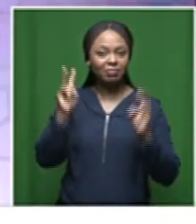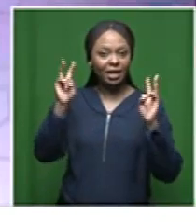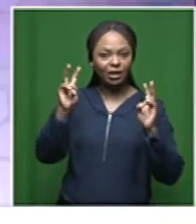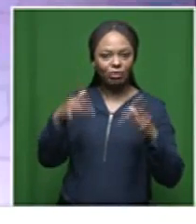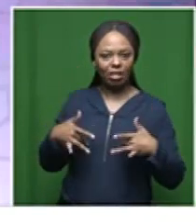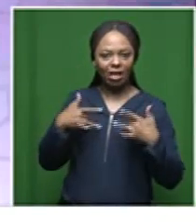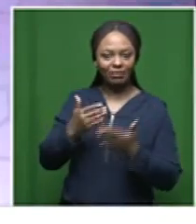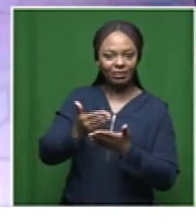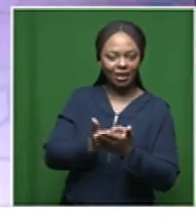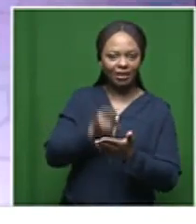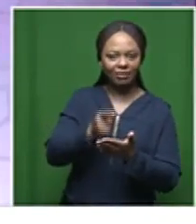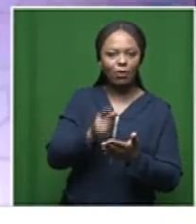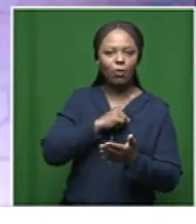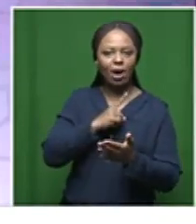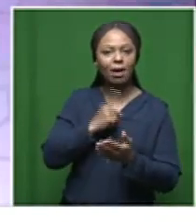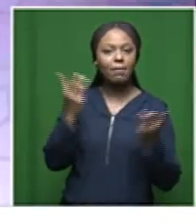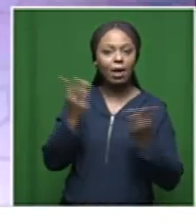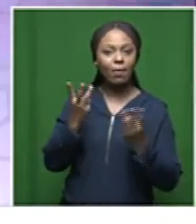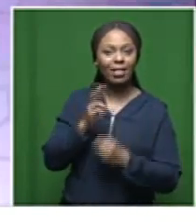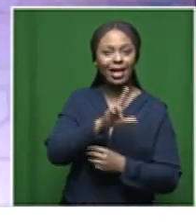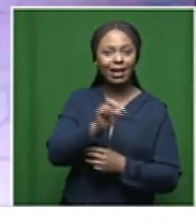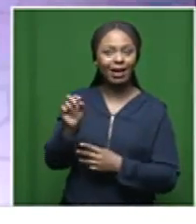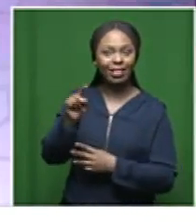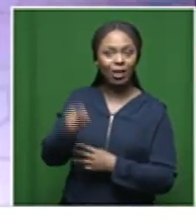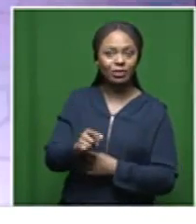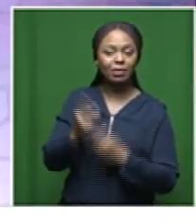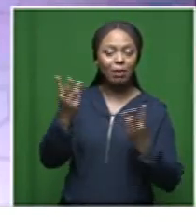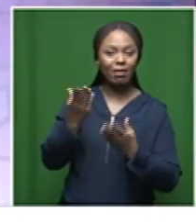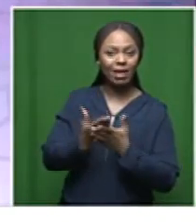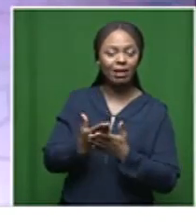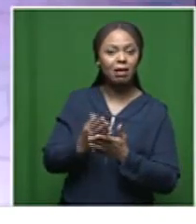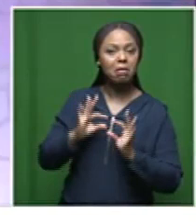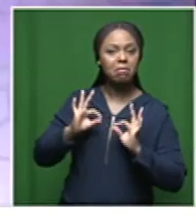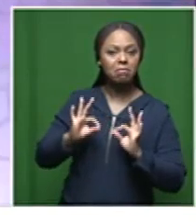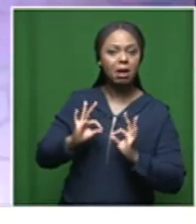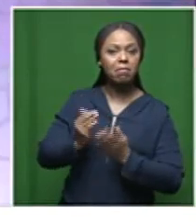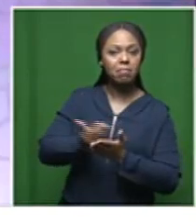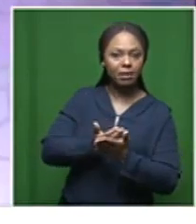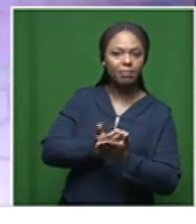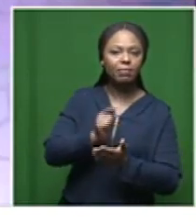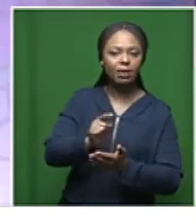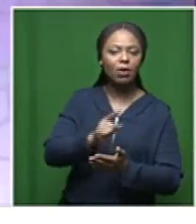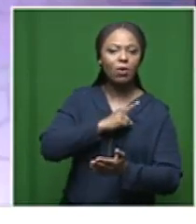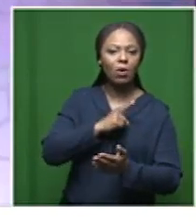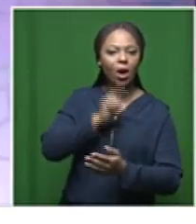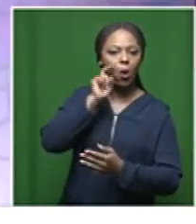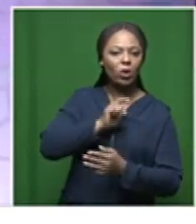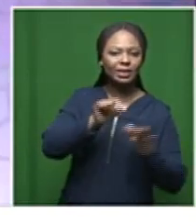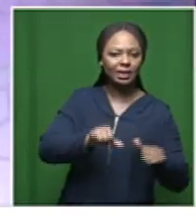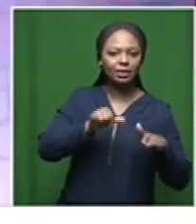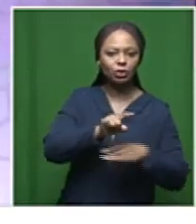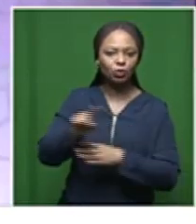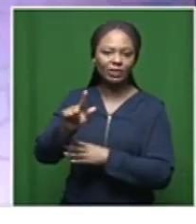donation, it benefits over 800,000 people annually. Very few people are regular blood donors. Now, you need to be between the ages of 16